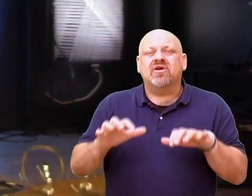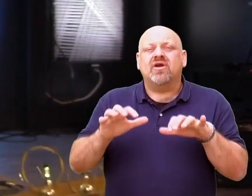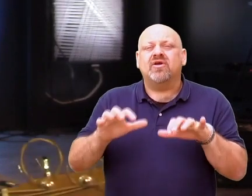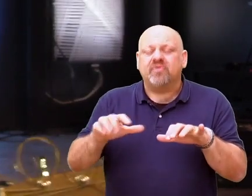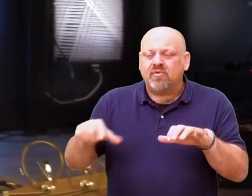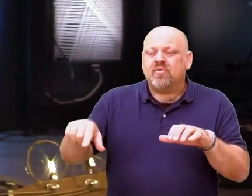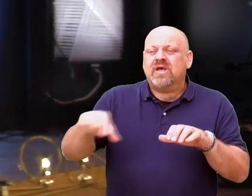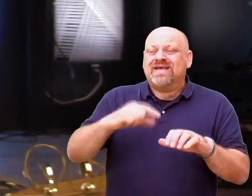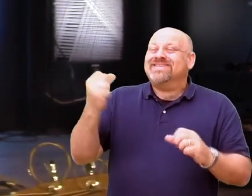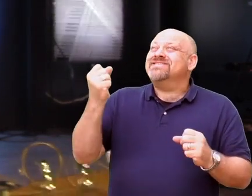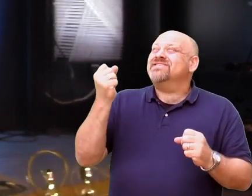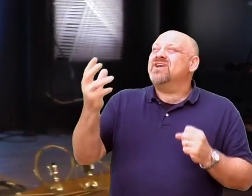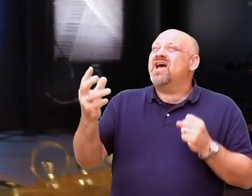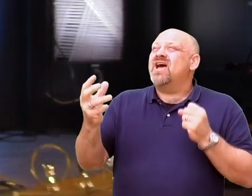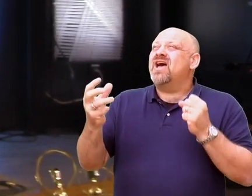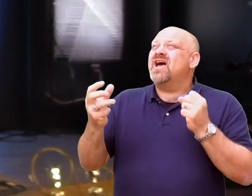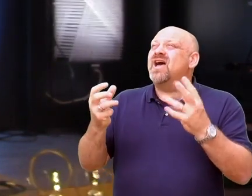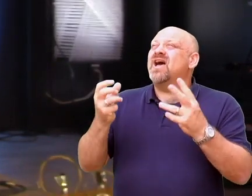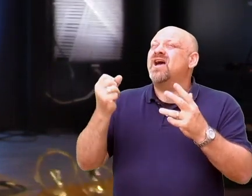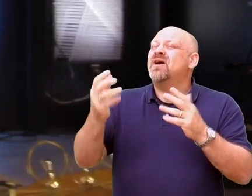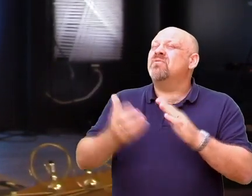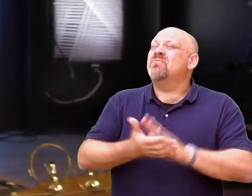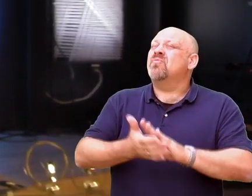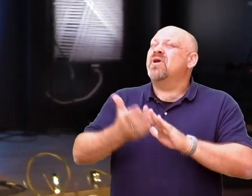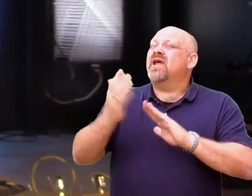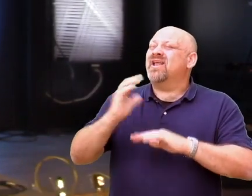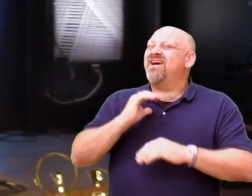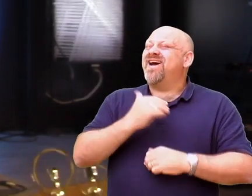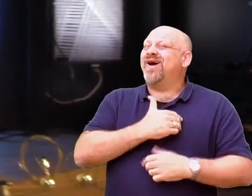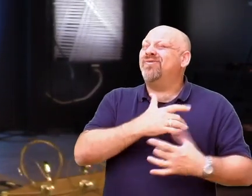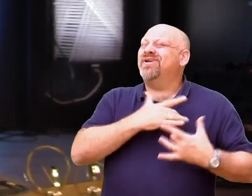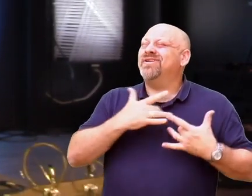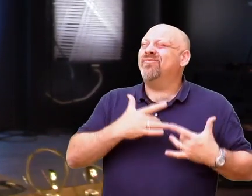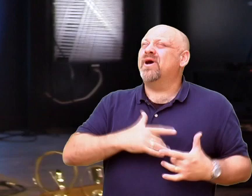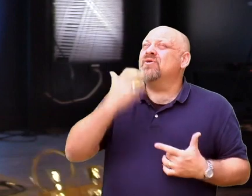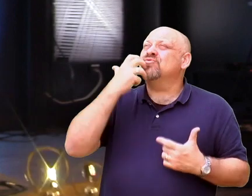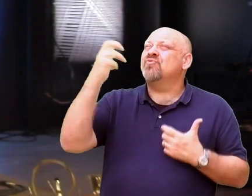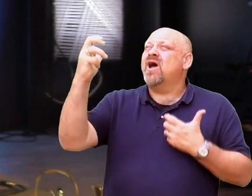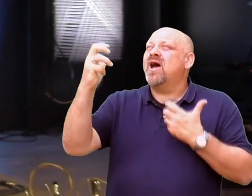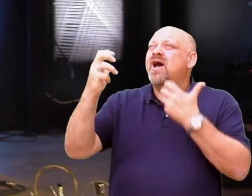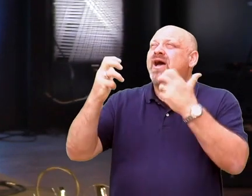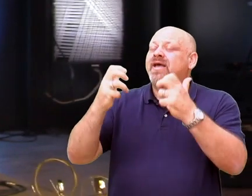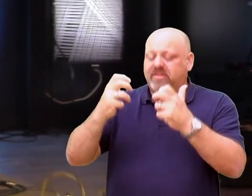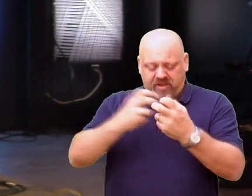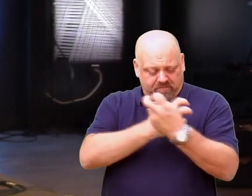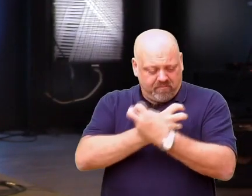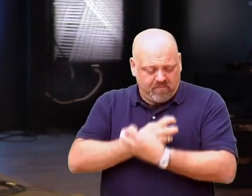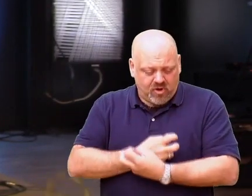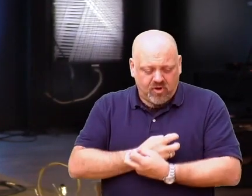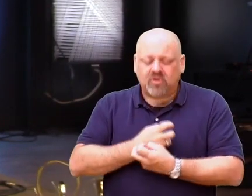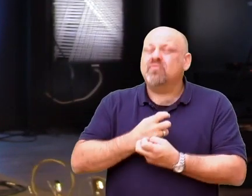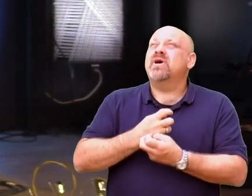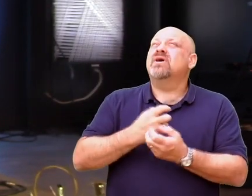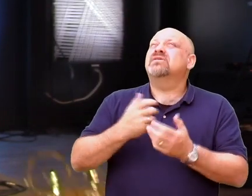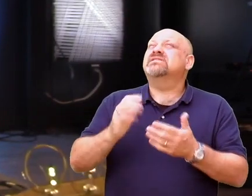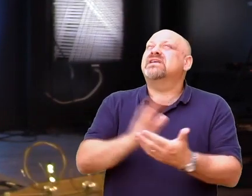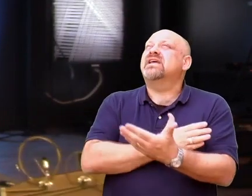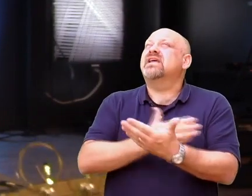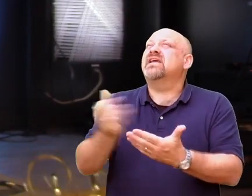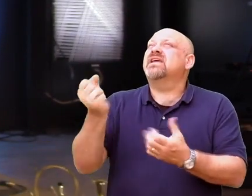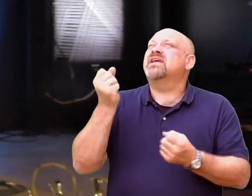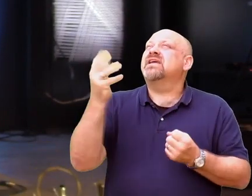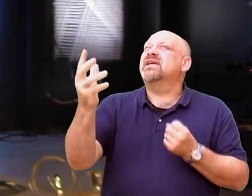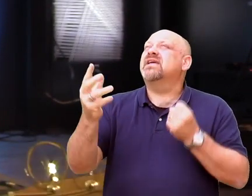And all the earth will shout your praise. Our hearts will cry.